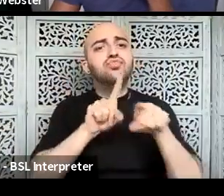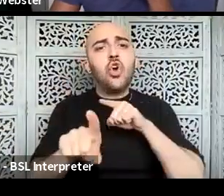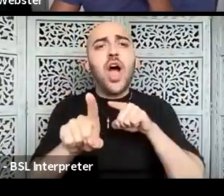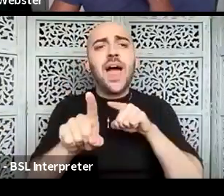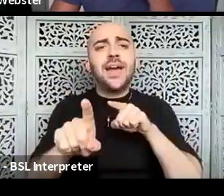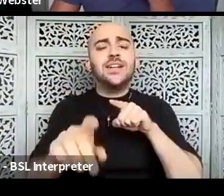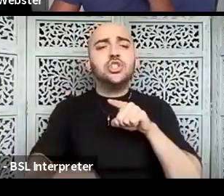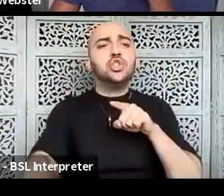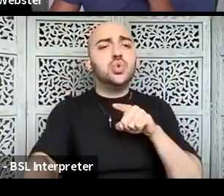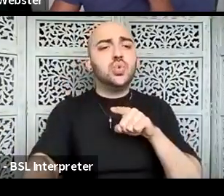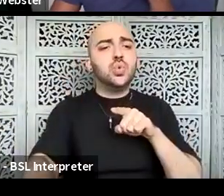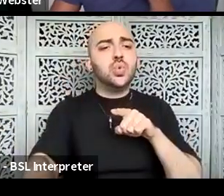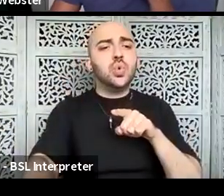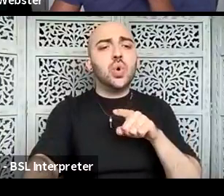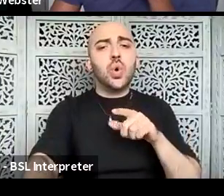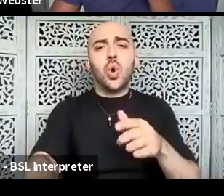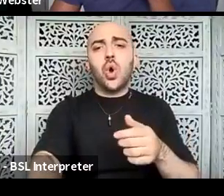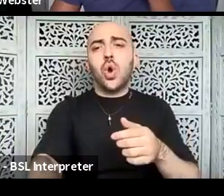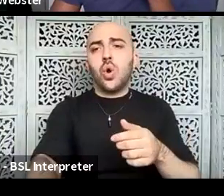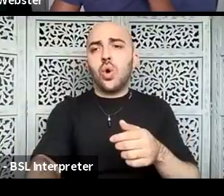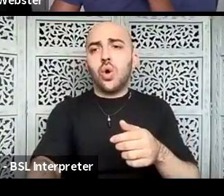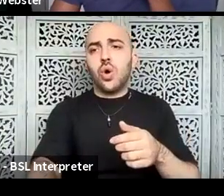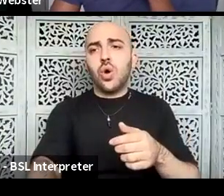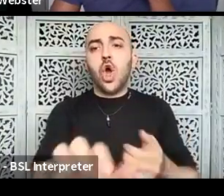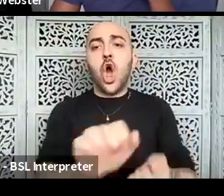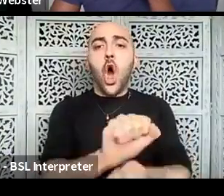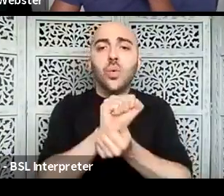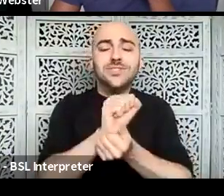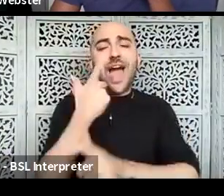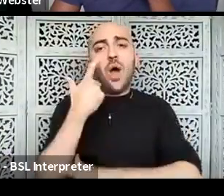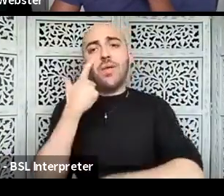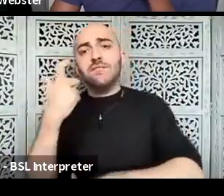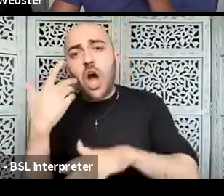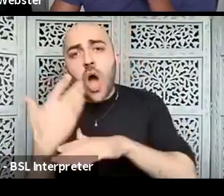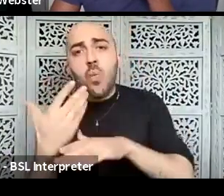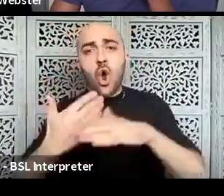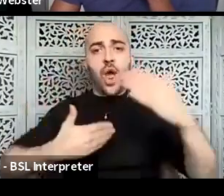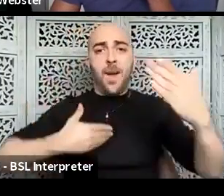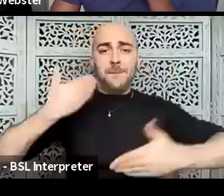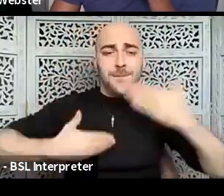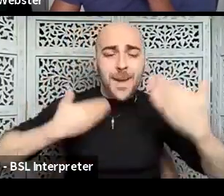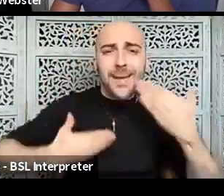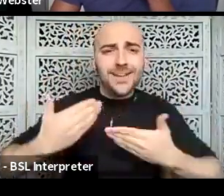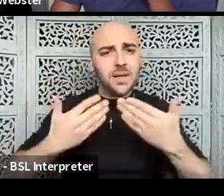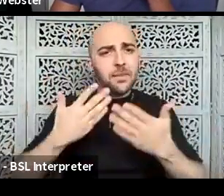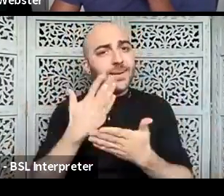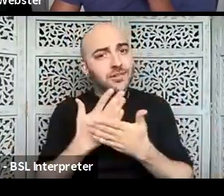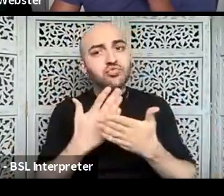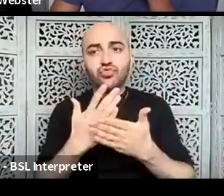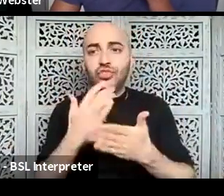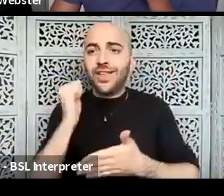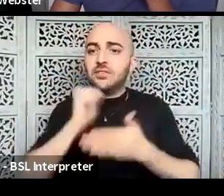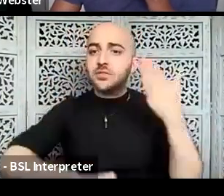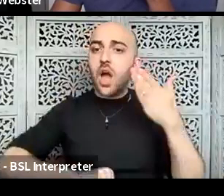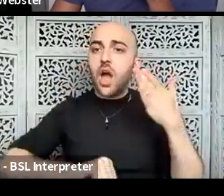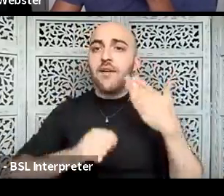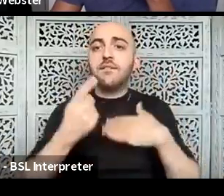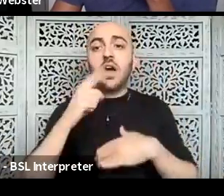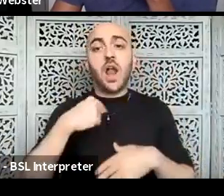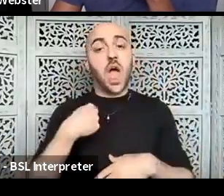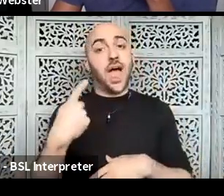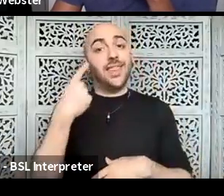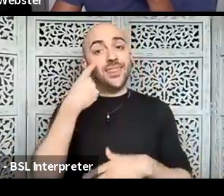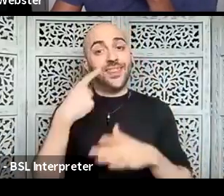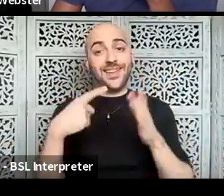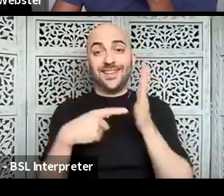find work or hold down the work that you're doing and keep the momentum up is really tough work. And I think in